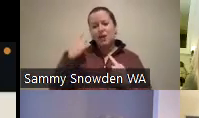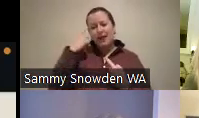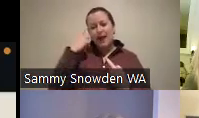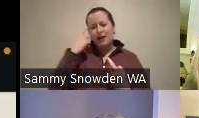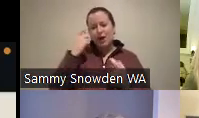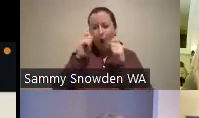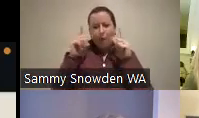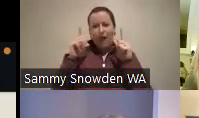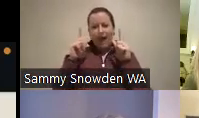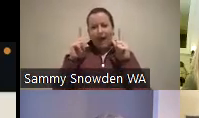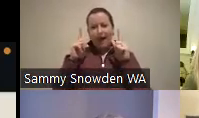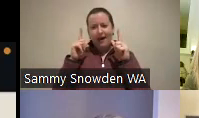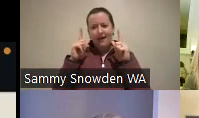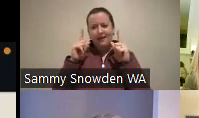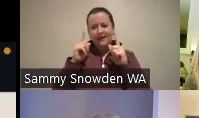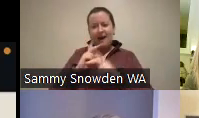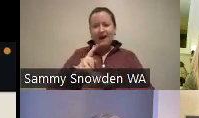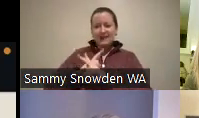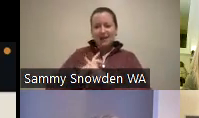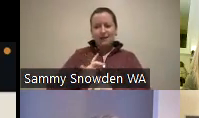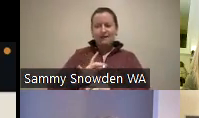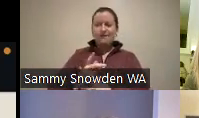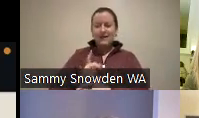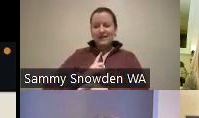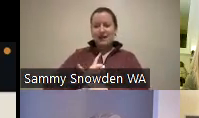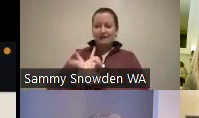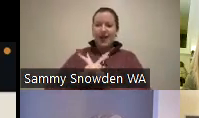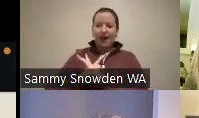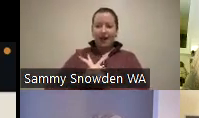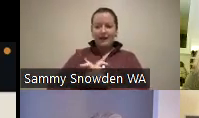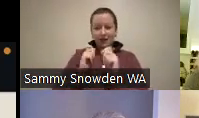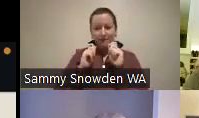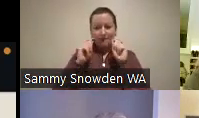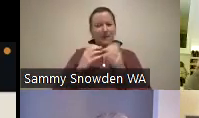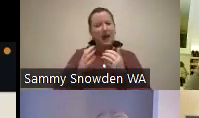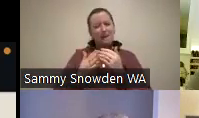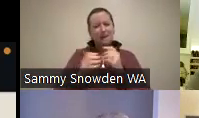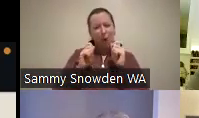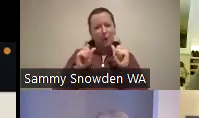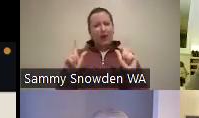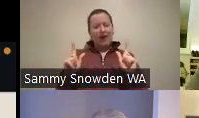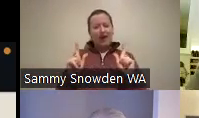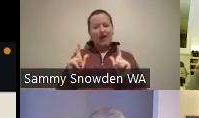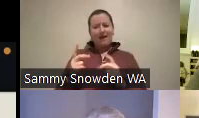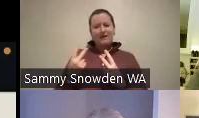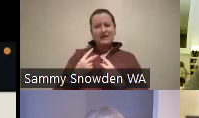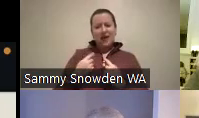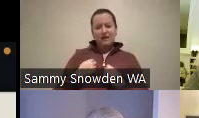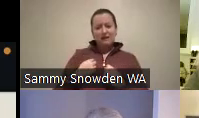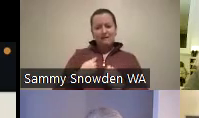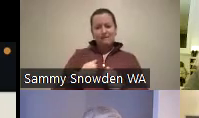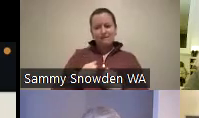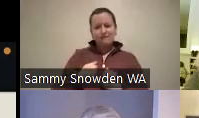want that month, and then the next month, as long as you do it before the date of your order, you can just put in there whatever you want. You're